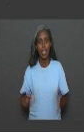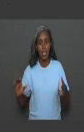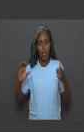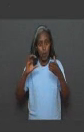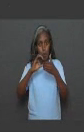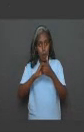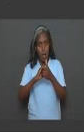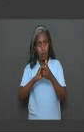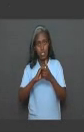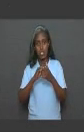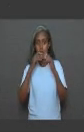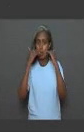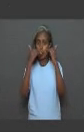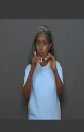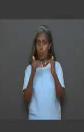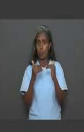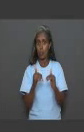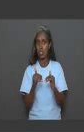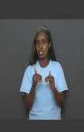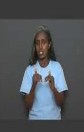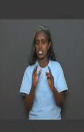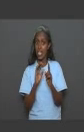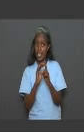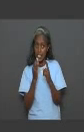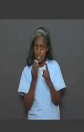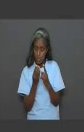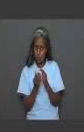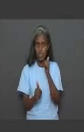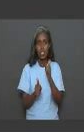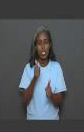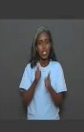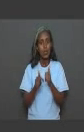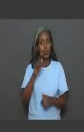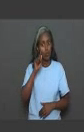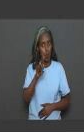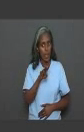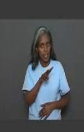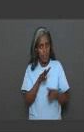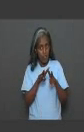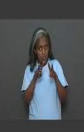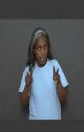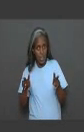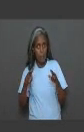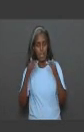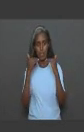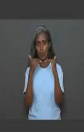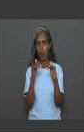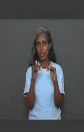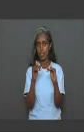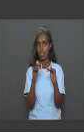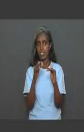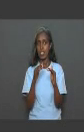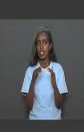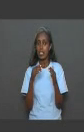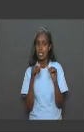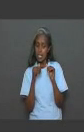A compound proportion is a situation in which one variable